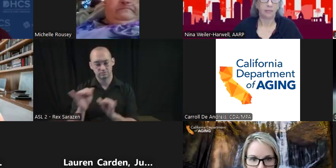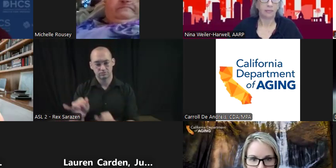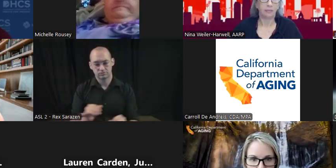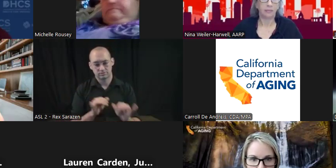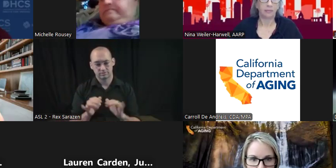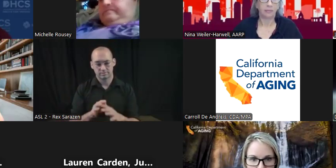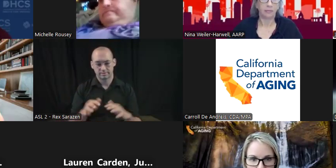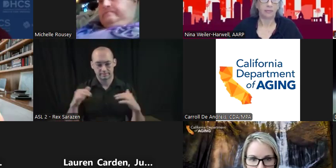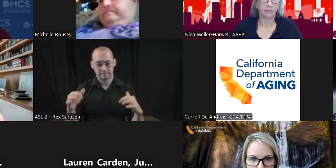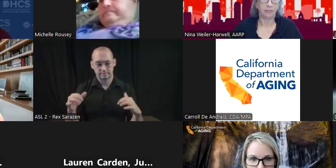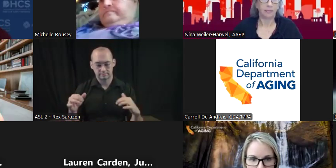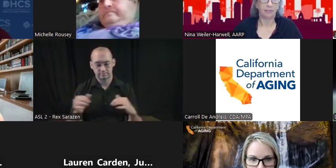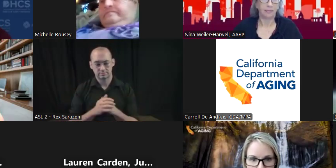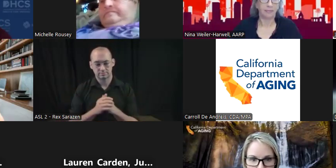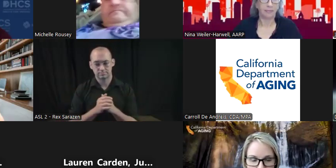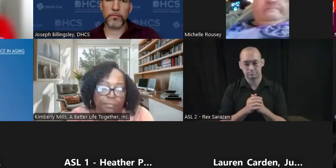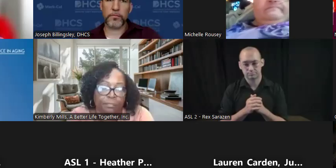committee,